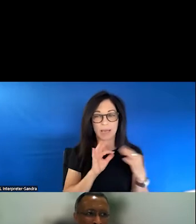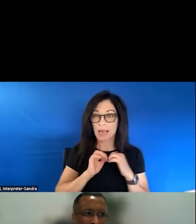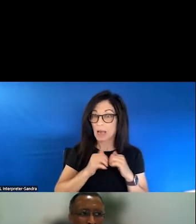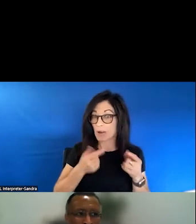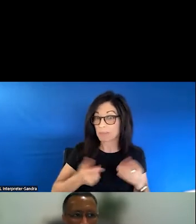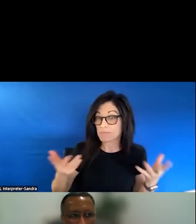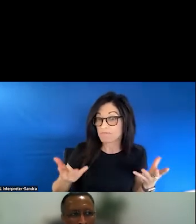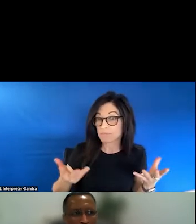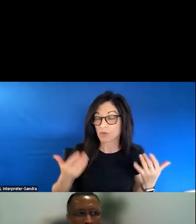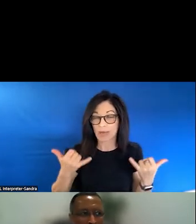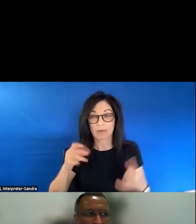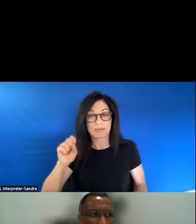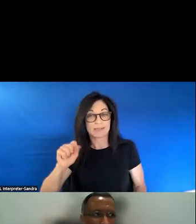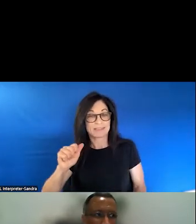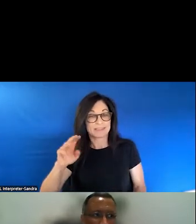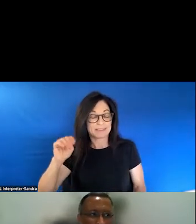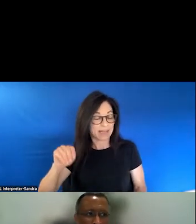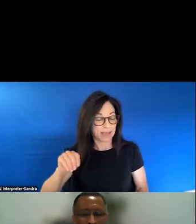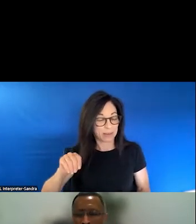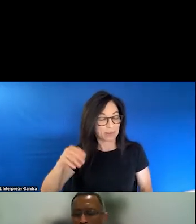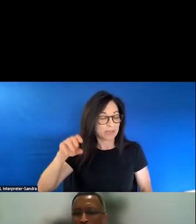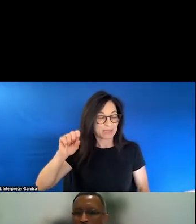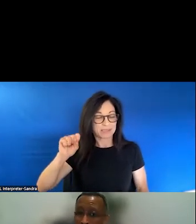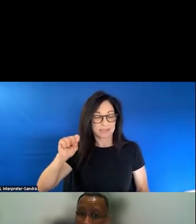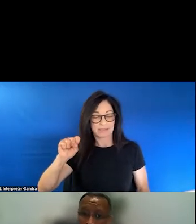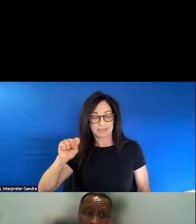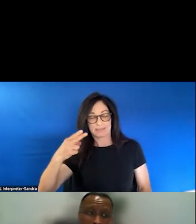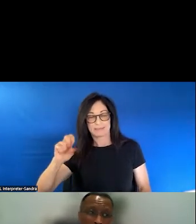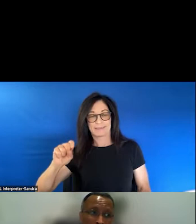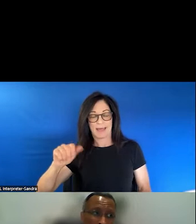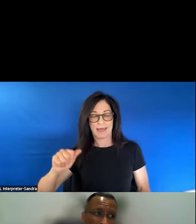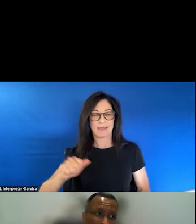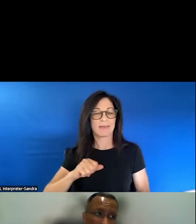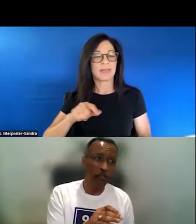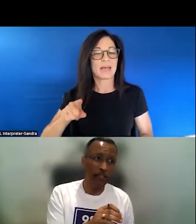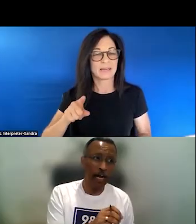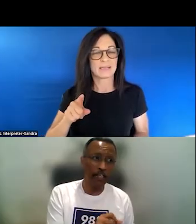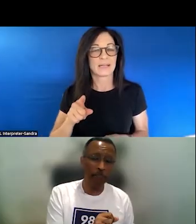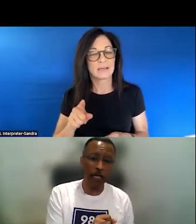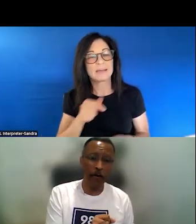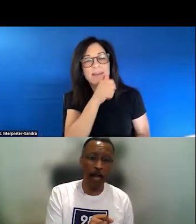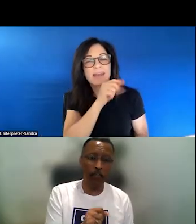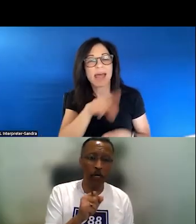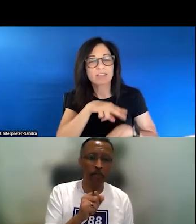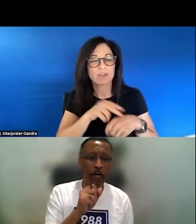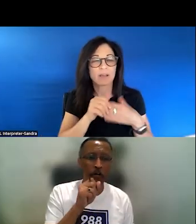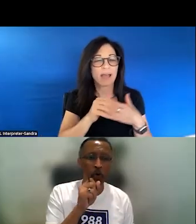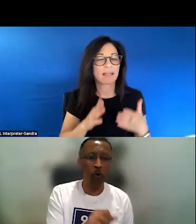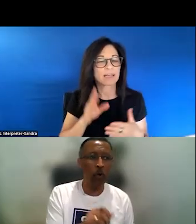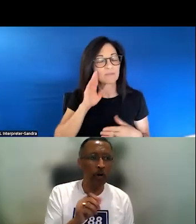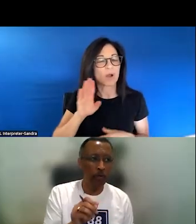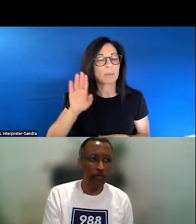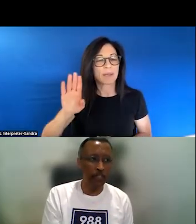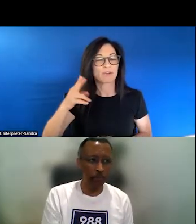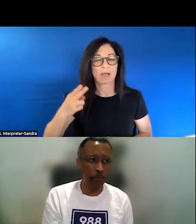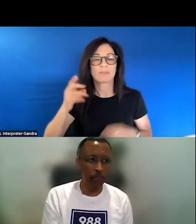So Samsa's national guidelines for behavioral health crisis care included zero suicide and suicide safer care as one of their